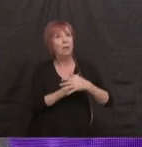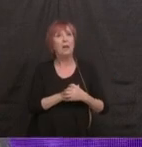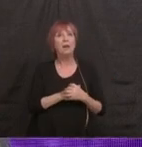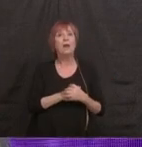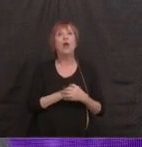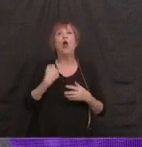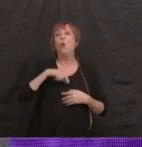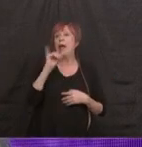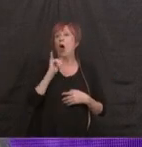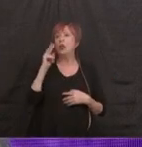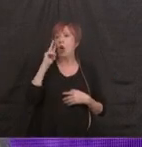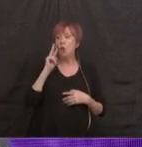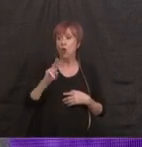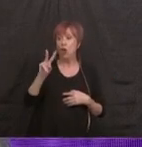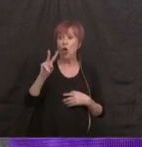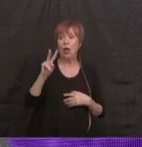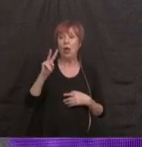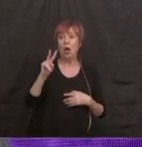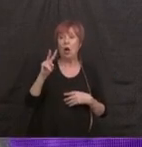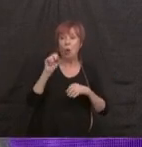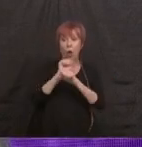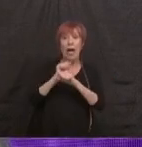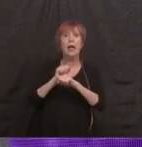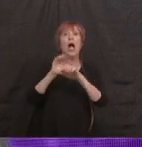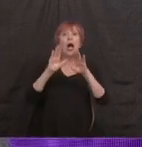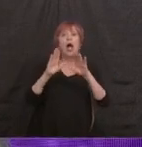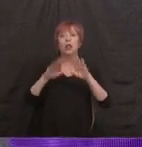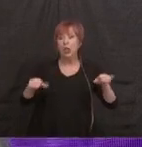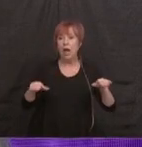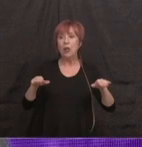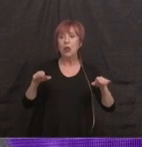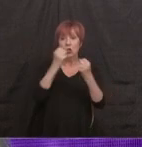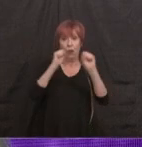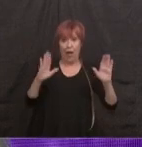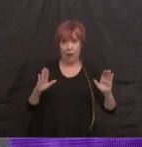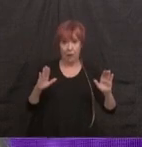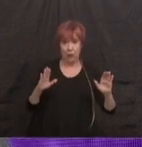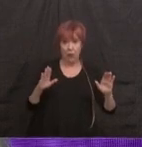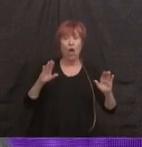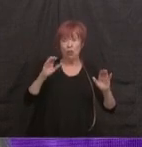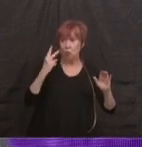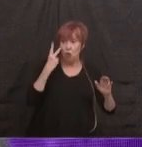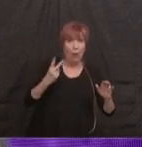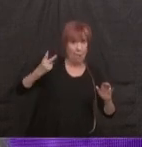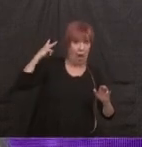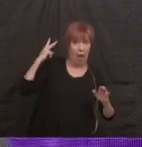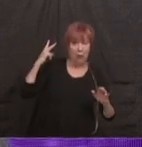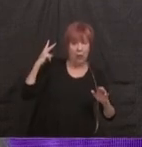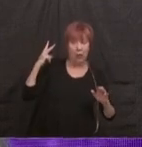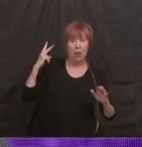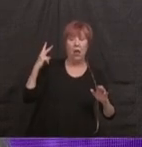child survivors. Now there's a law, we're trying to do a look back for all victims of sexual violence in the state of New